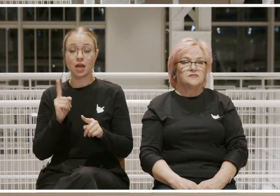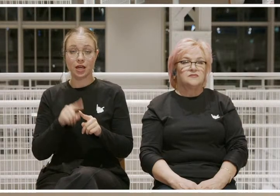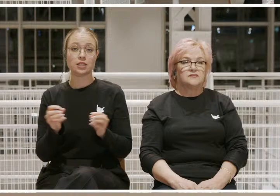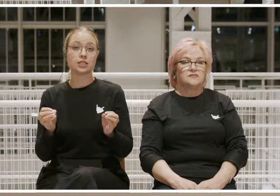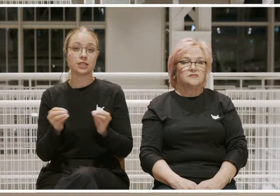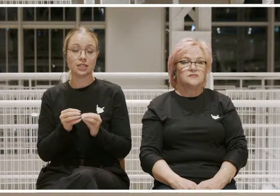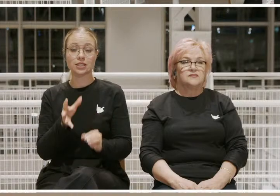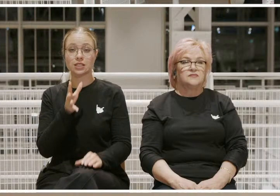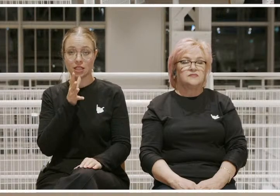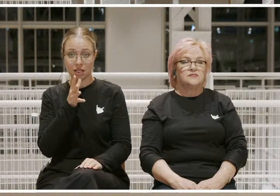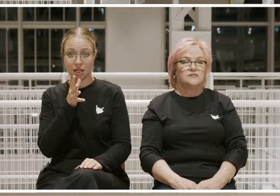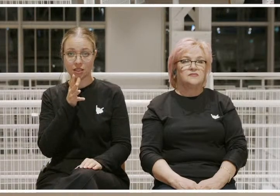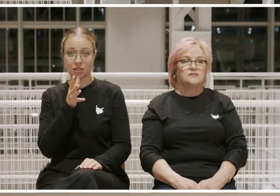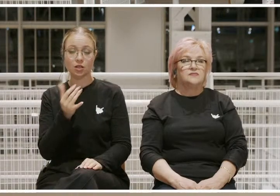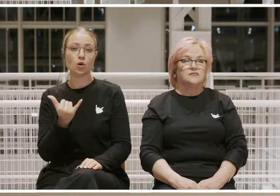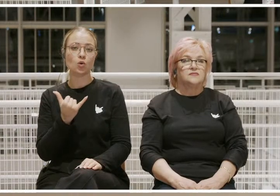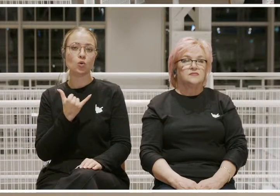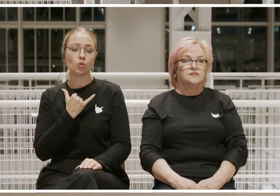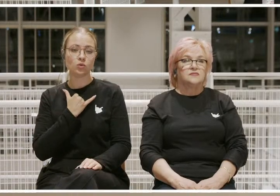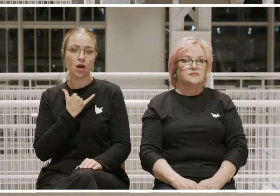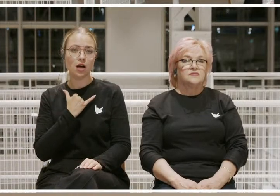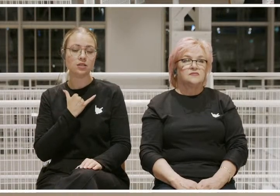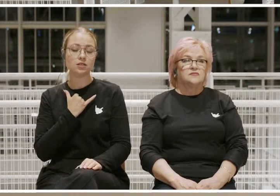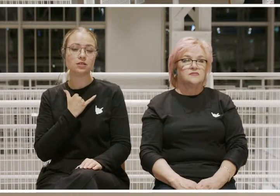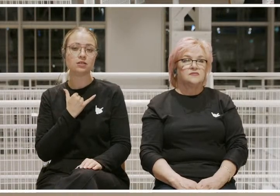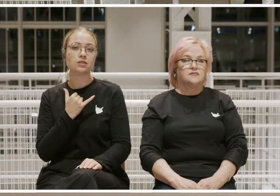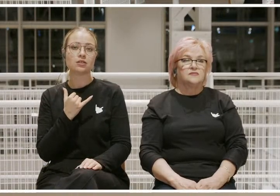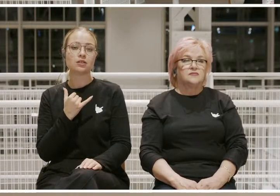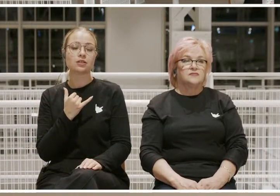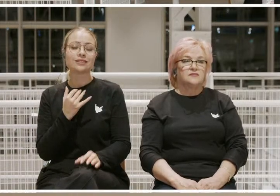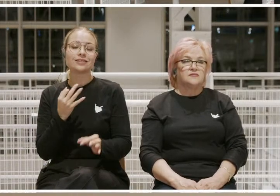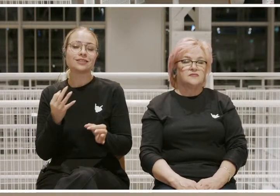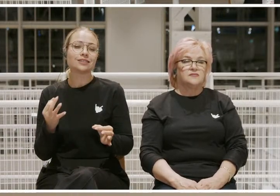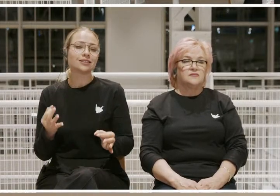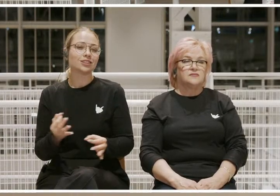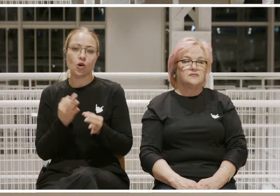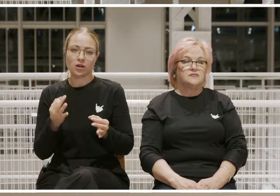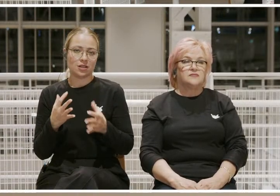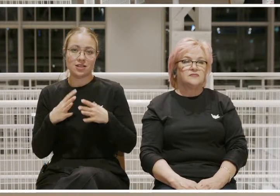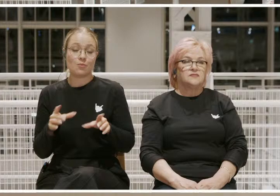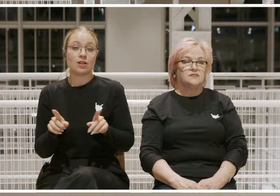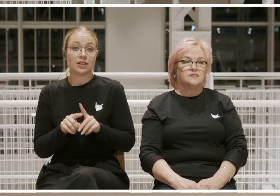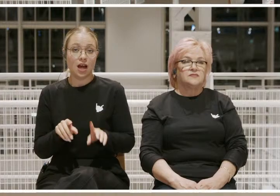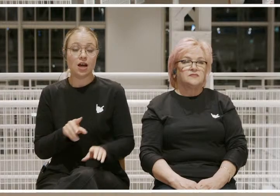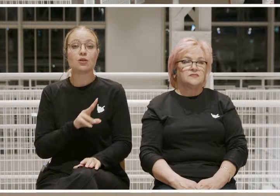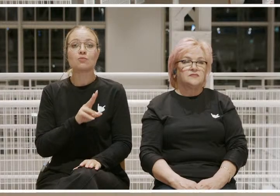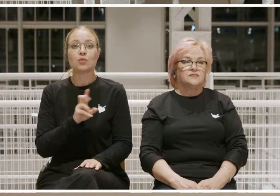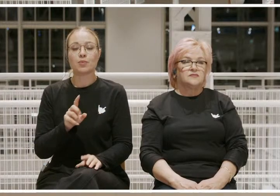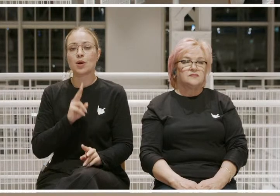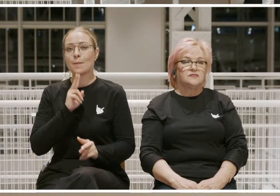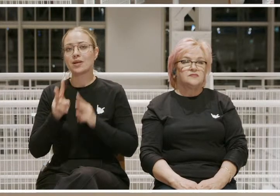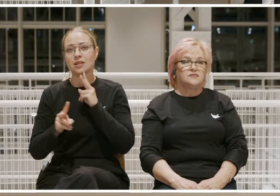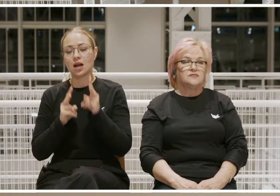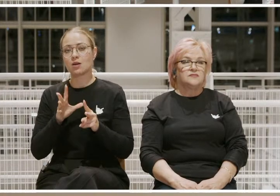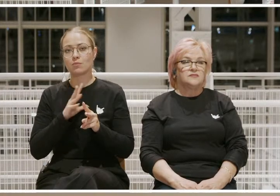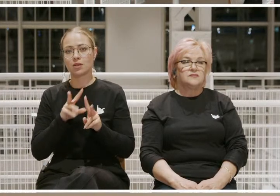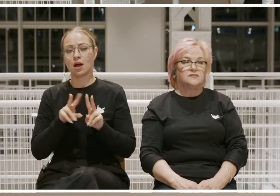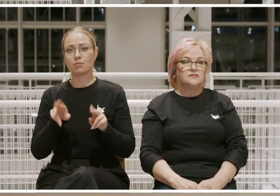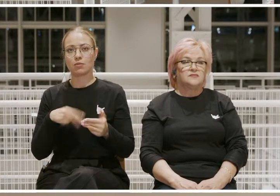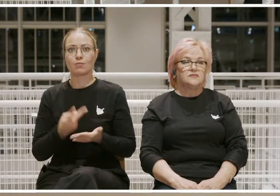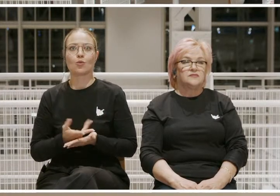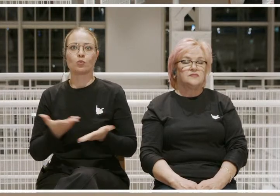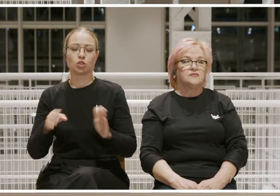had a biennial in a form of public program. So this was the first time